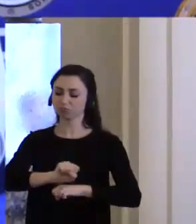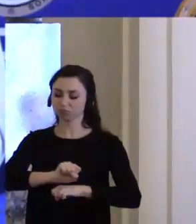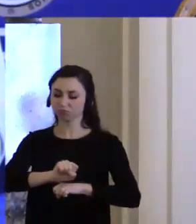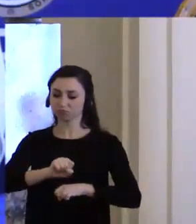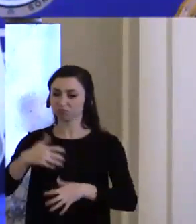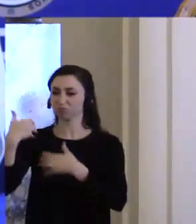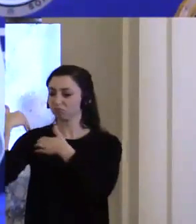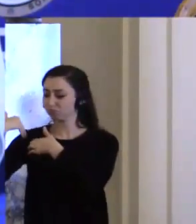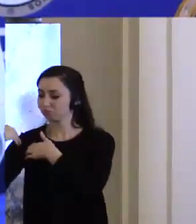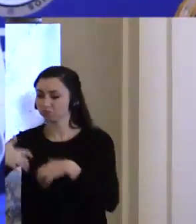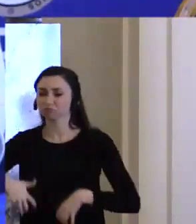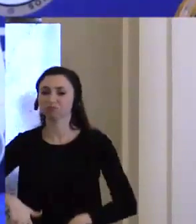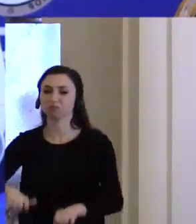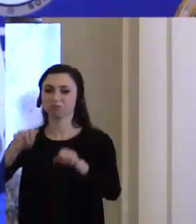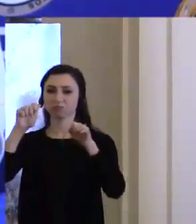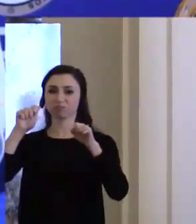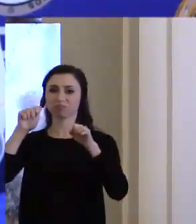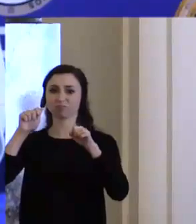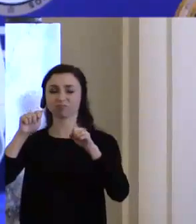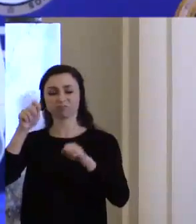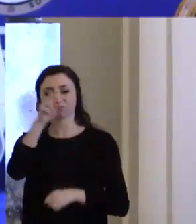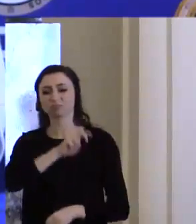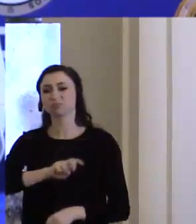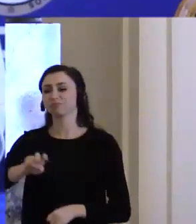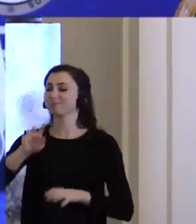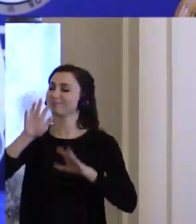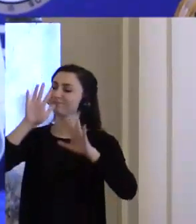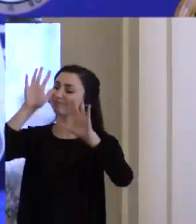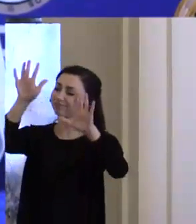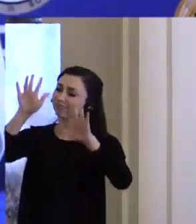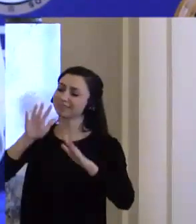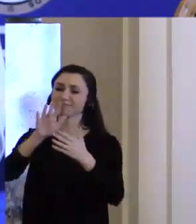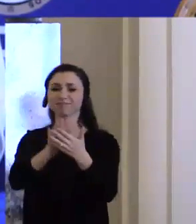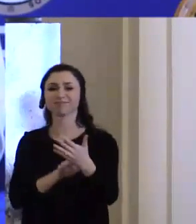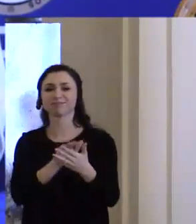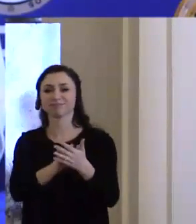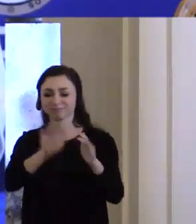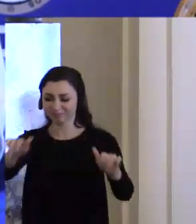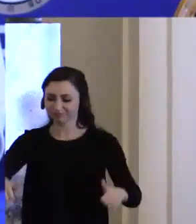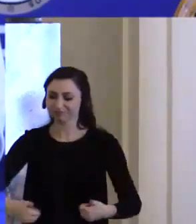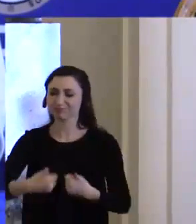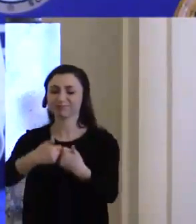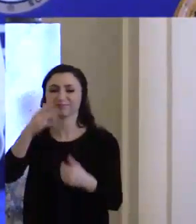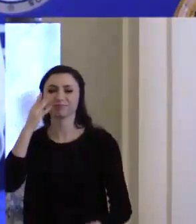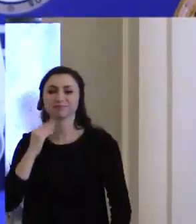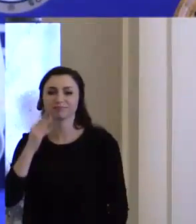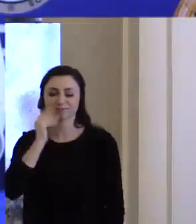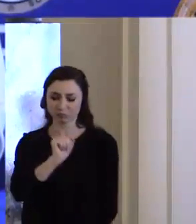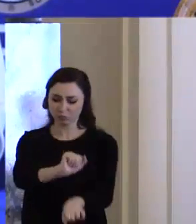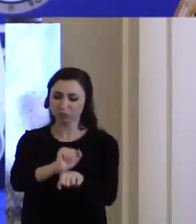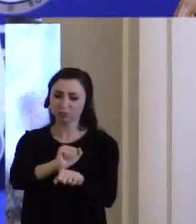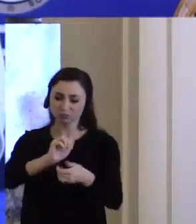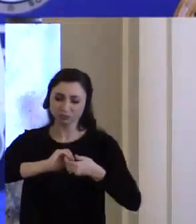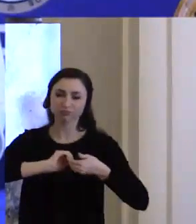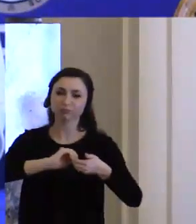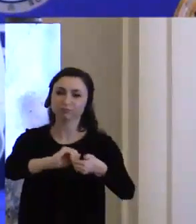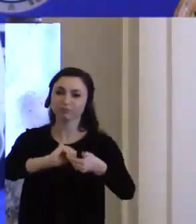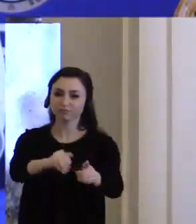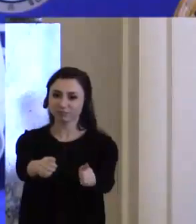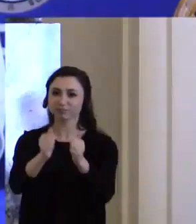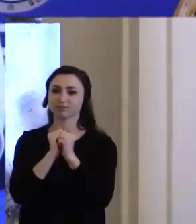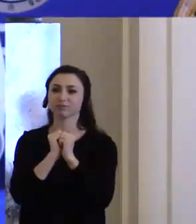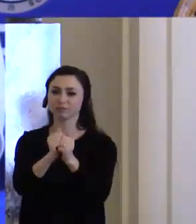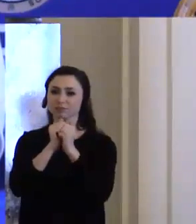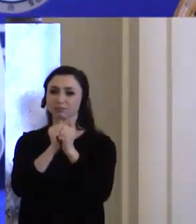office, the journey has been an amazing learning and challenging experience, working hand in hand with the